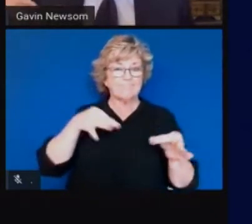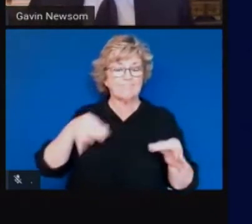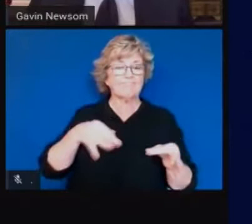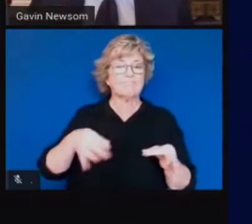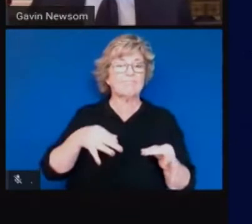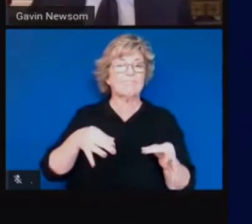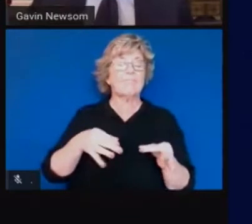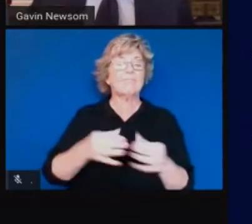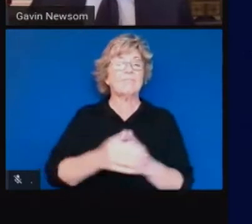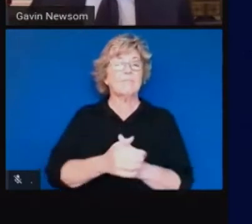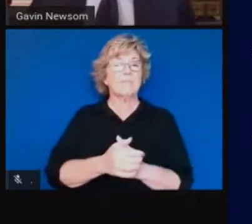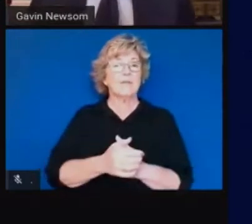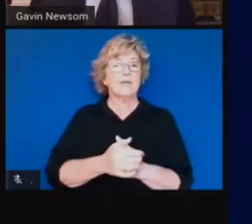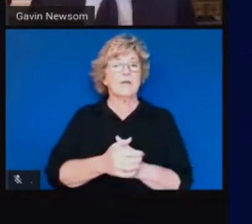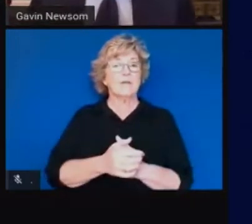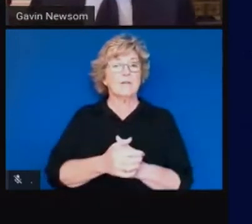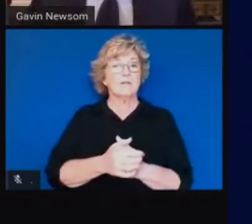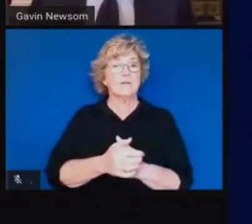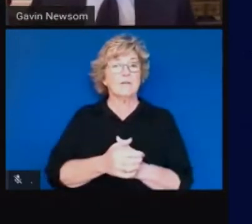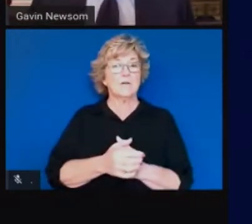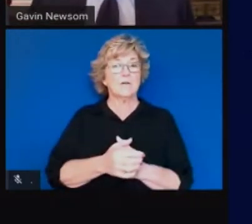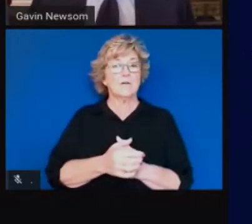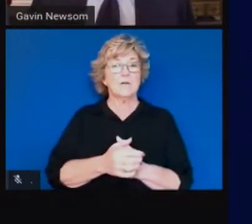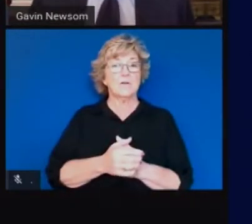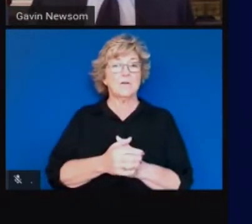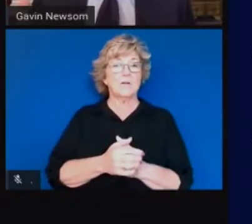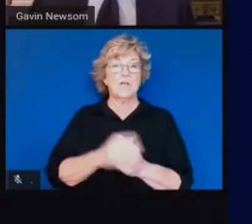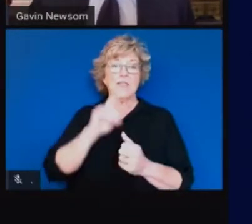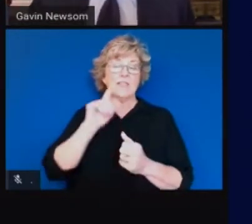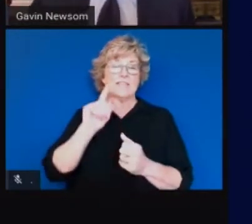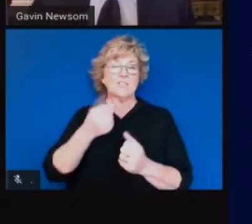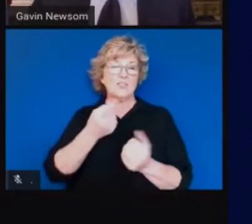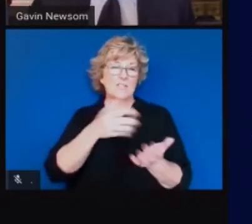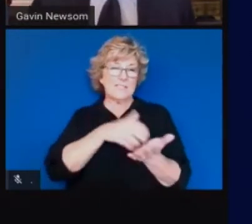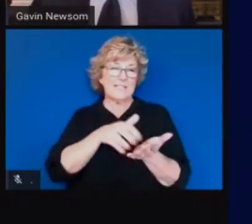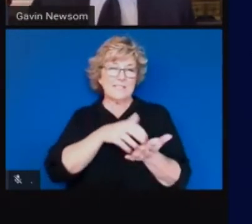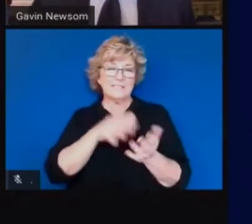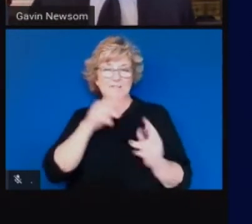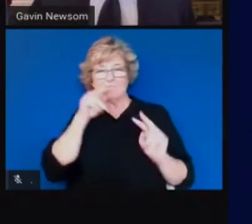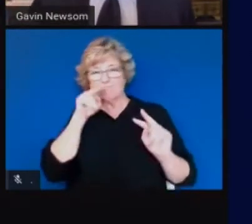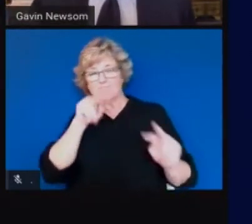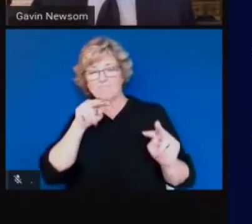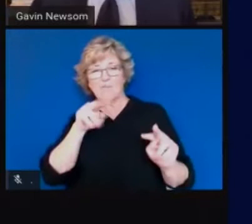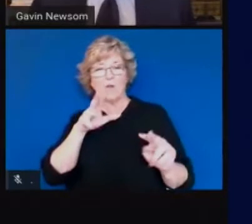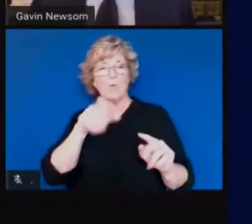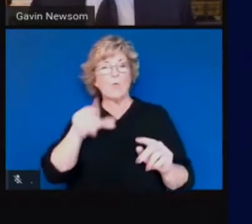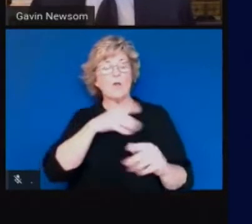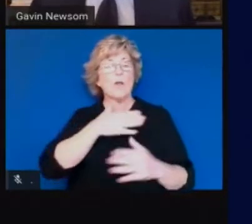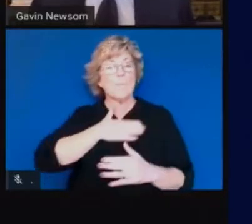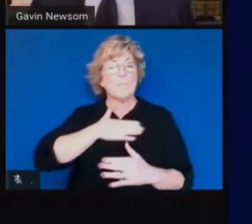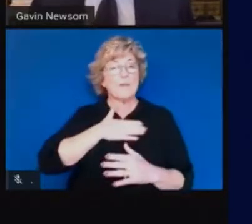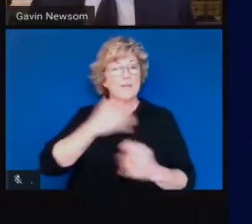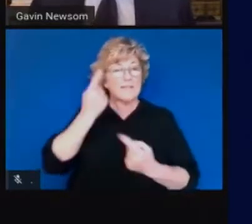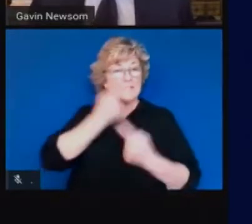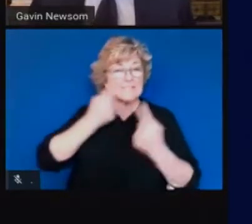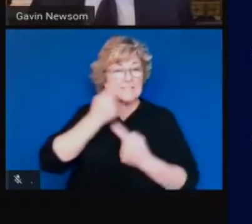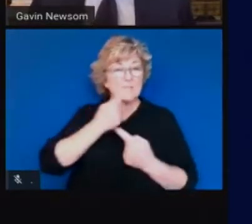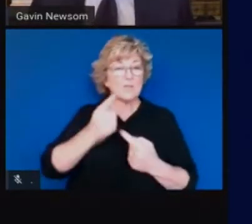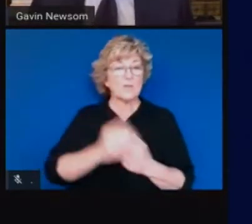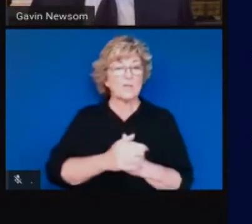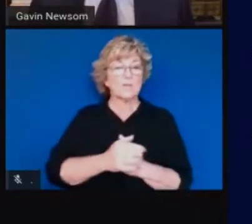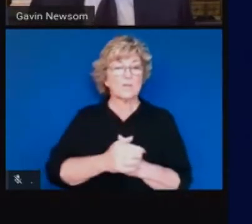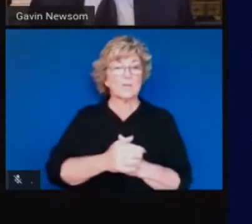I want to caution, we have initial estimates. And so anybody watching, I want you please to consider